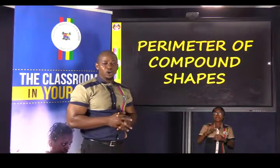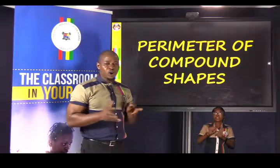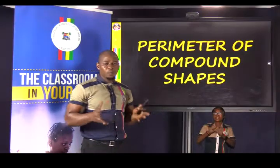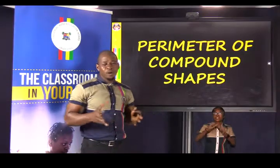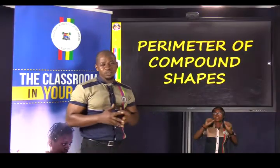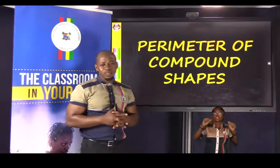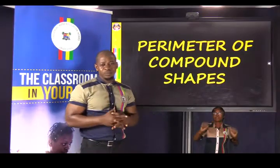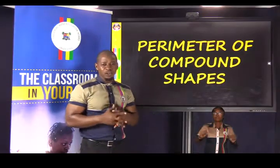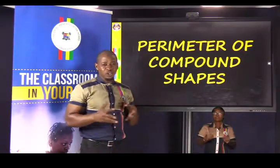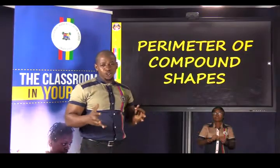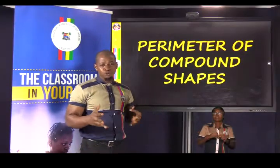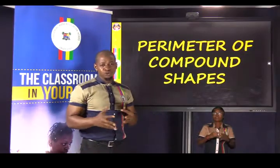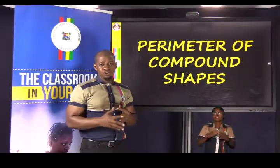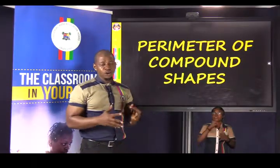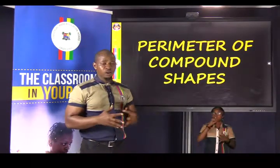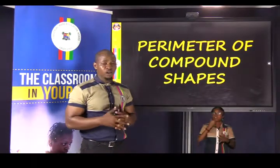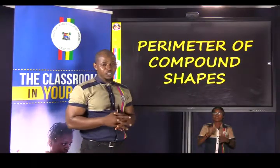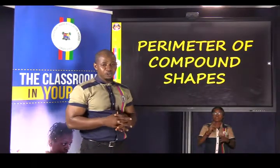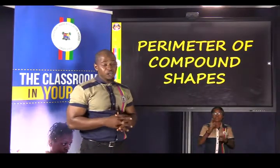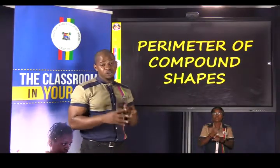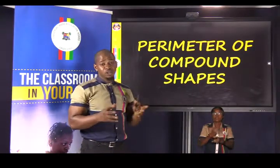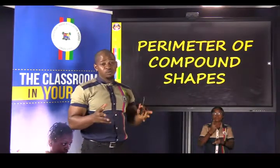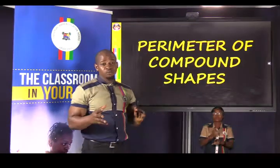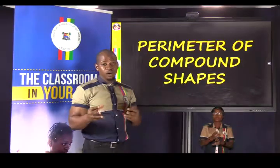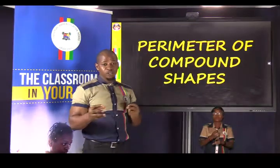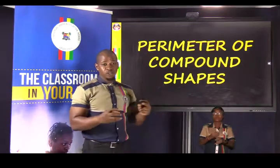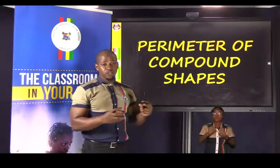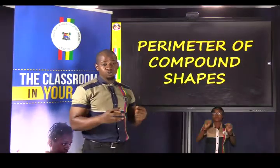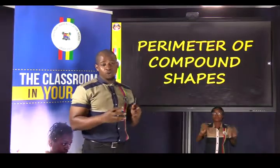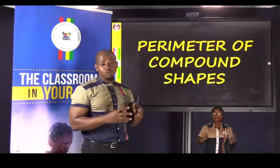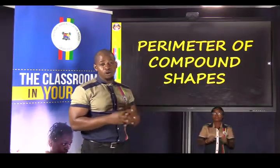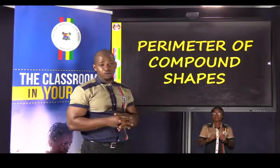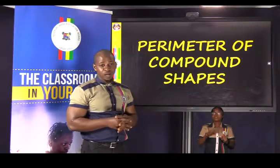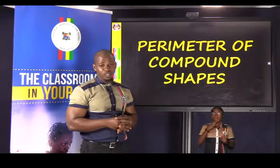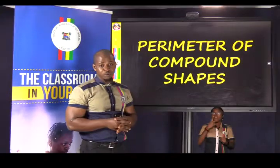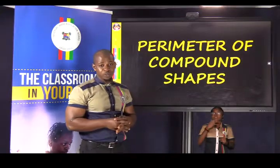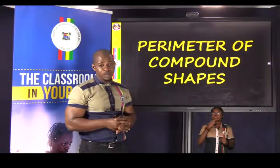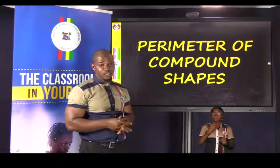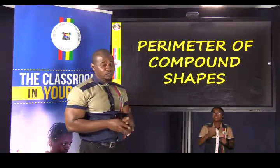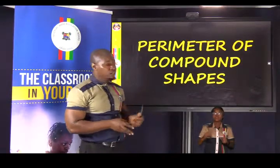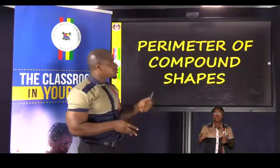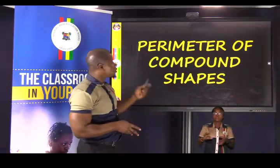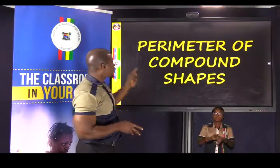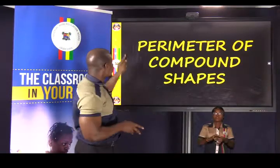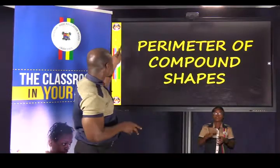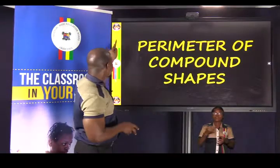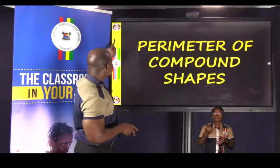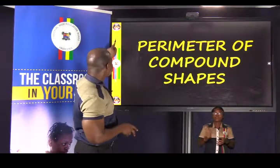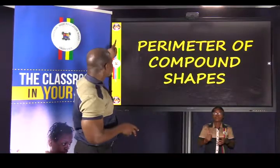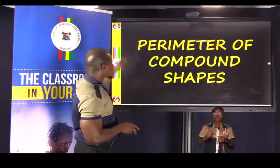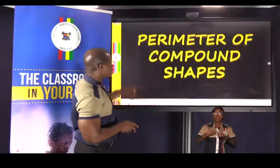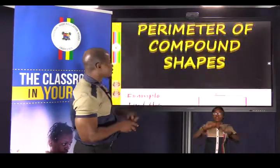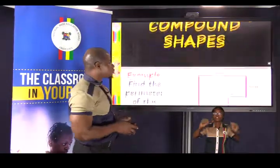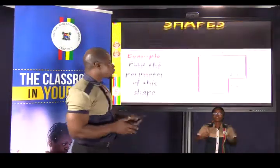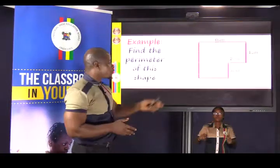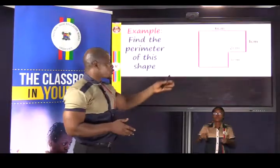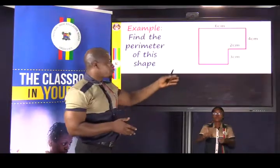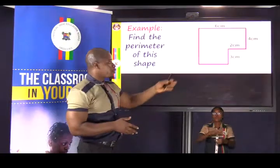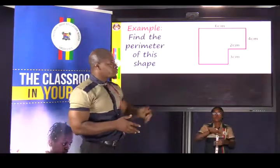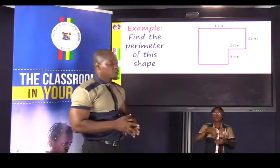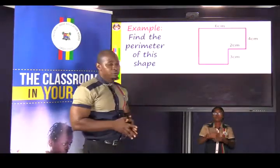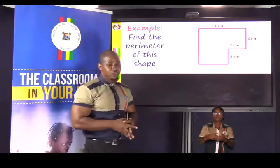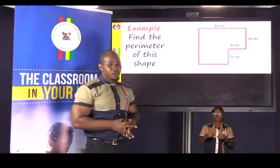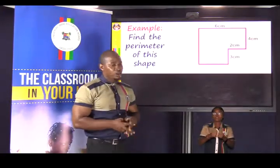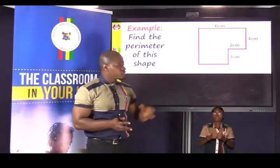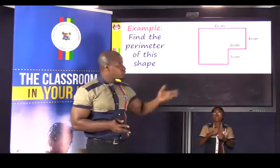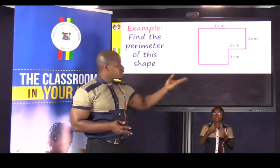shapes. Compound shapes are not your usual regular shapes. They're usually formed by joining two or more regular shapes together. You get a compound shape. This is an example of a